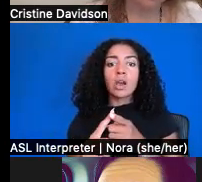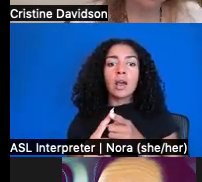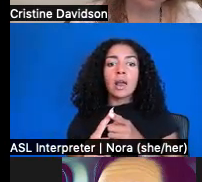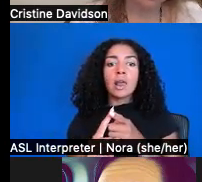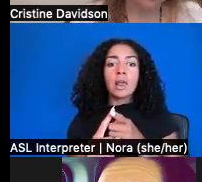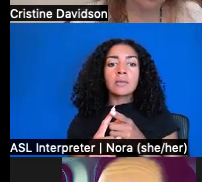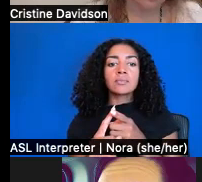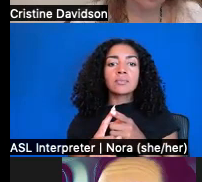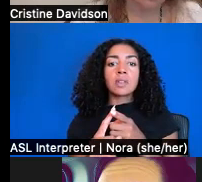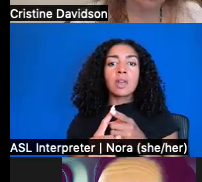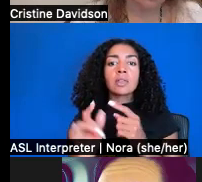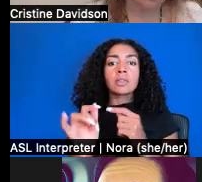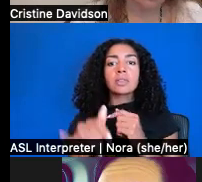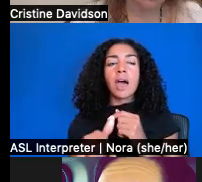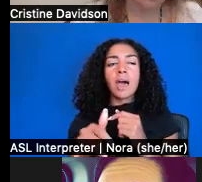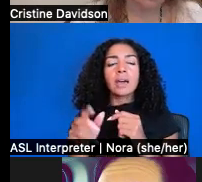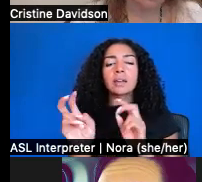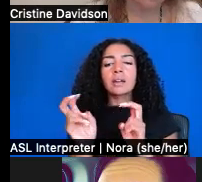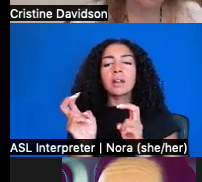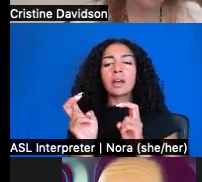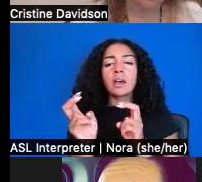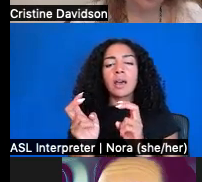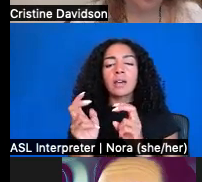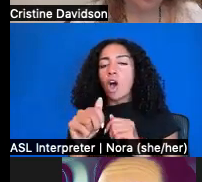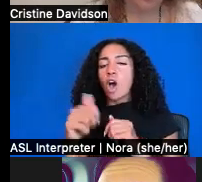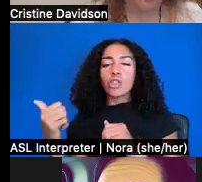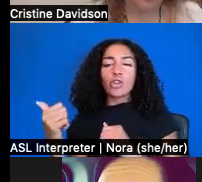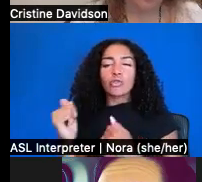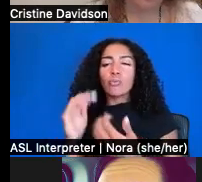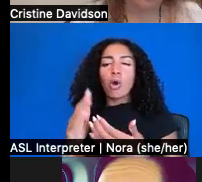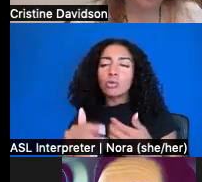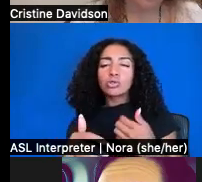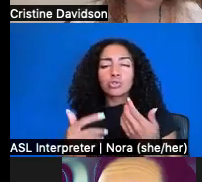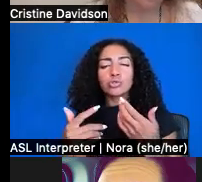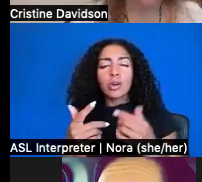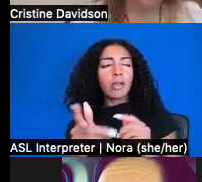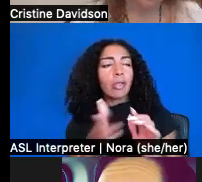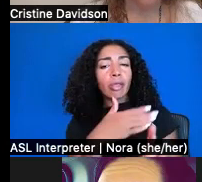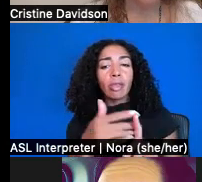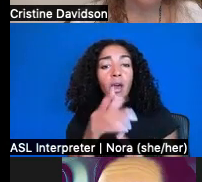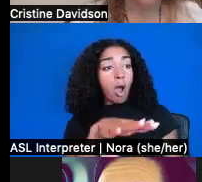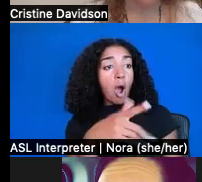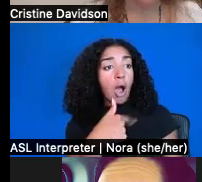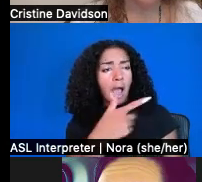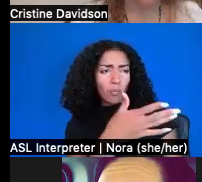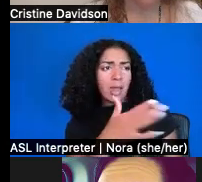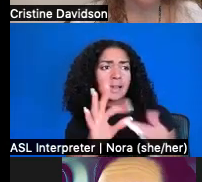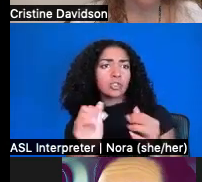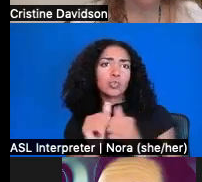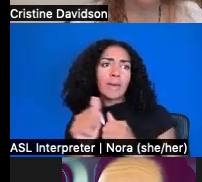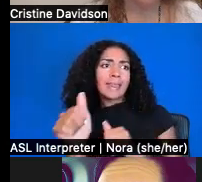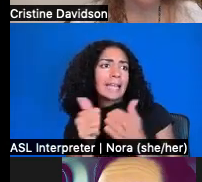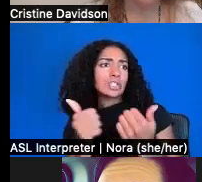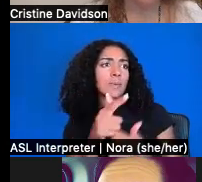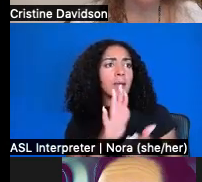I'm going to hook you up. You're going to become a model. I'm going to get you in a music video. All the things become relevant when it